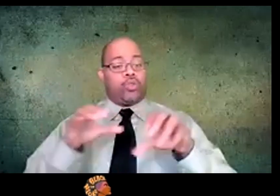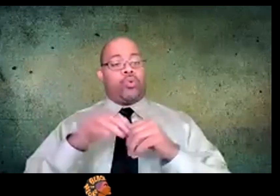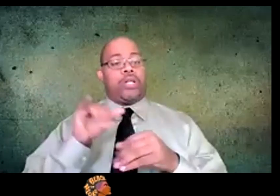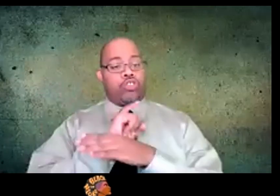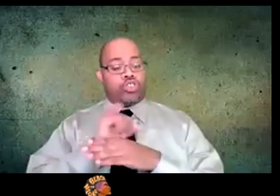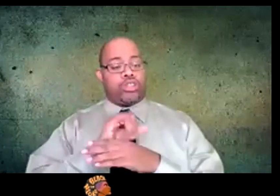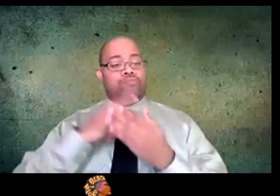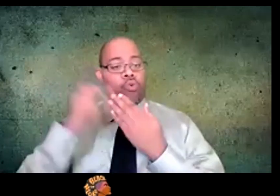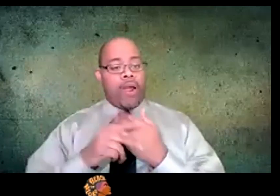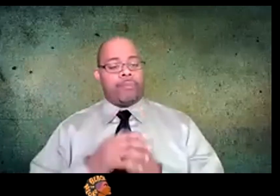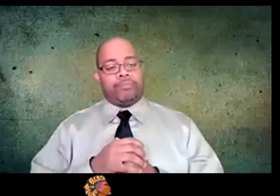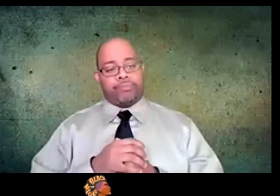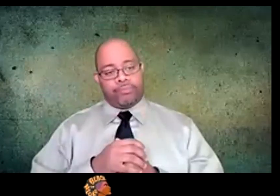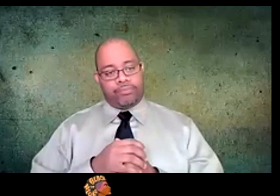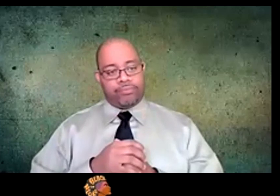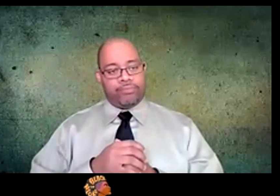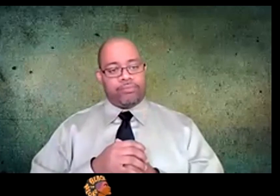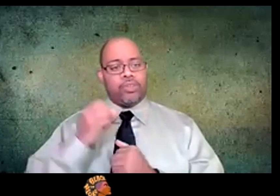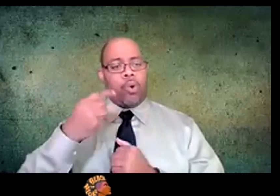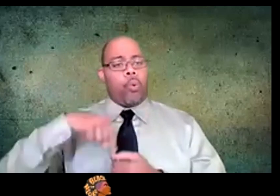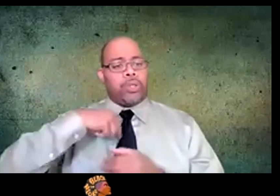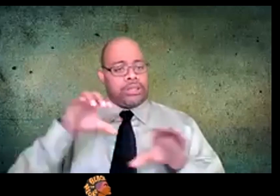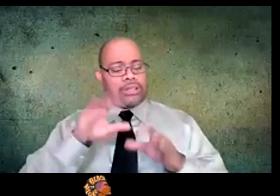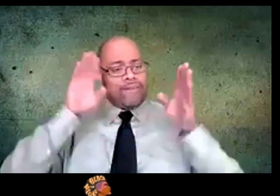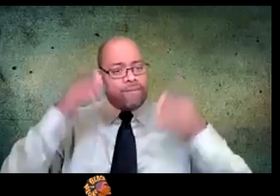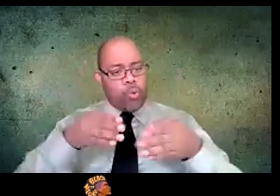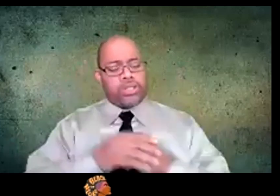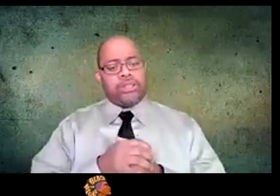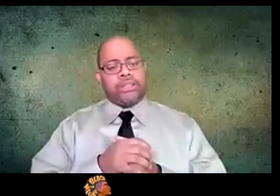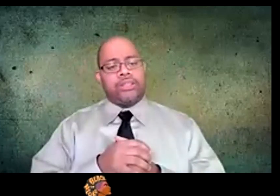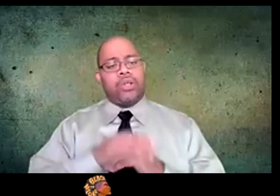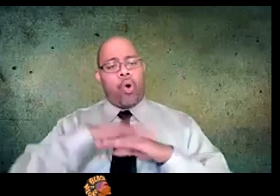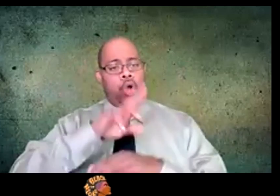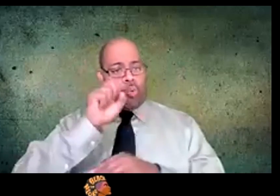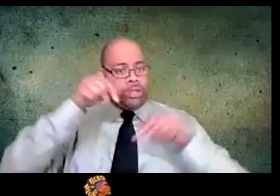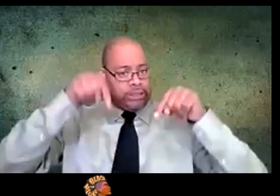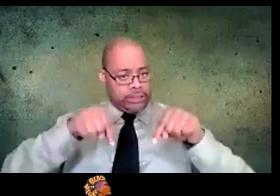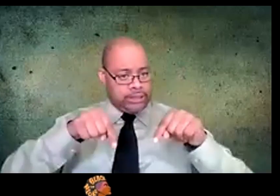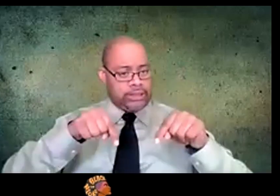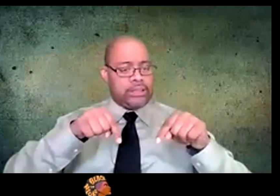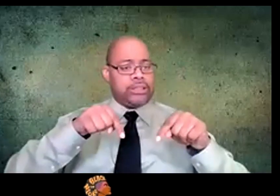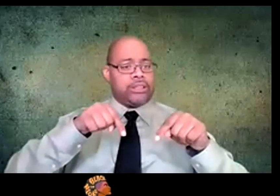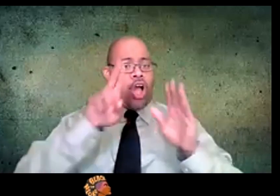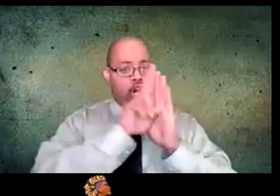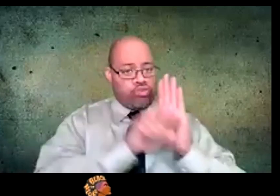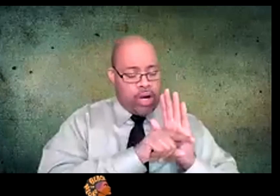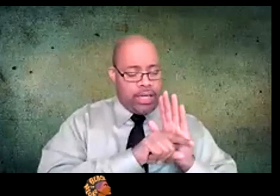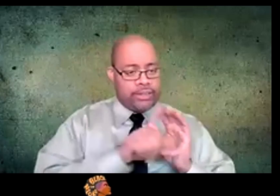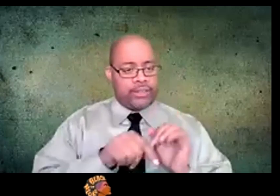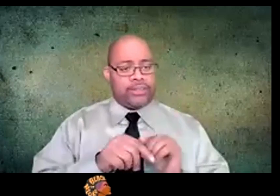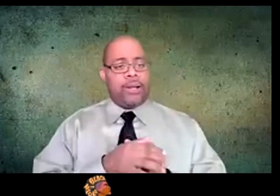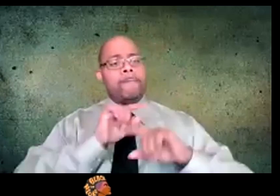internship program. And so we did focus on the US undergrads,